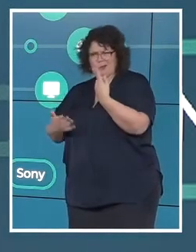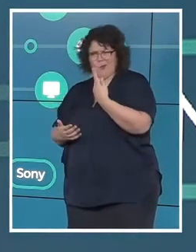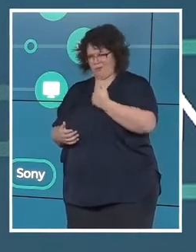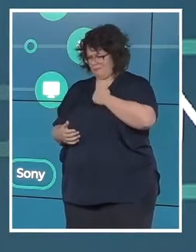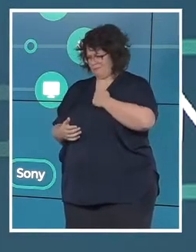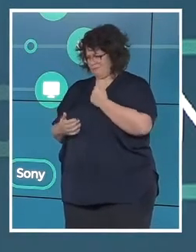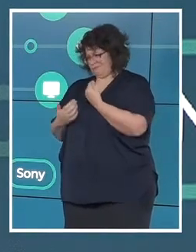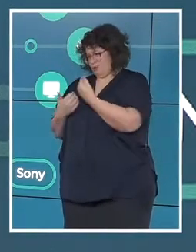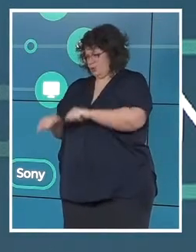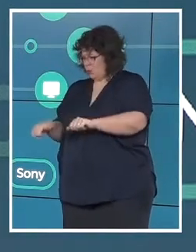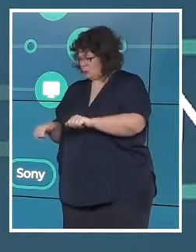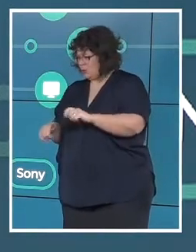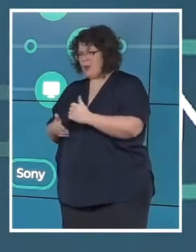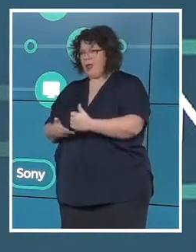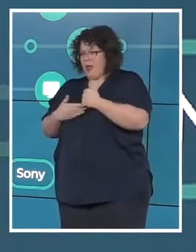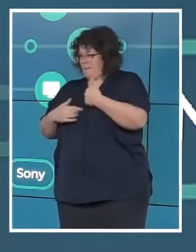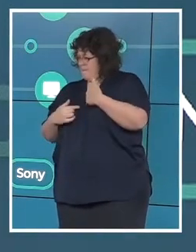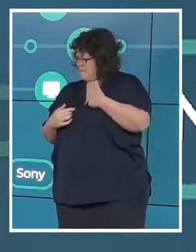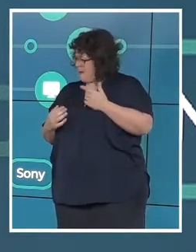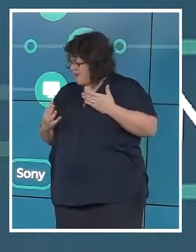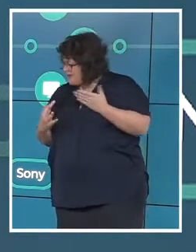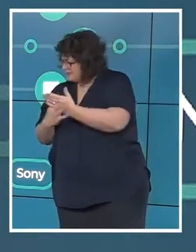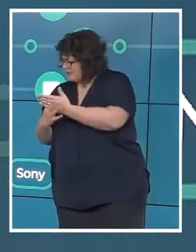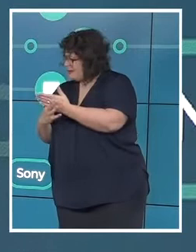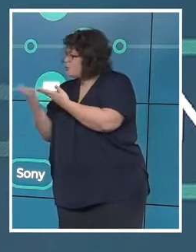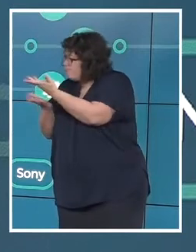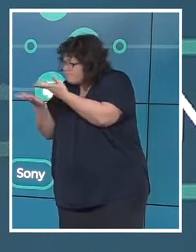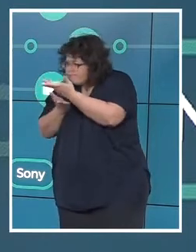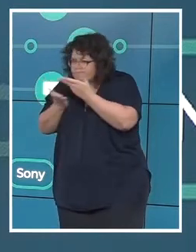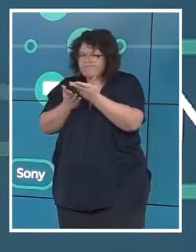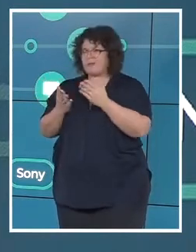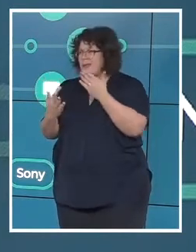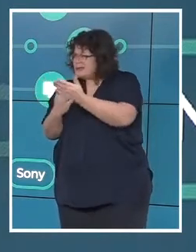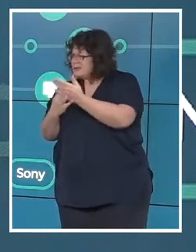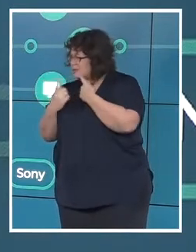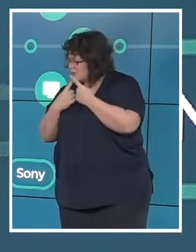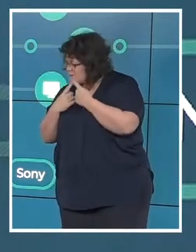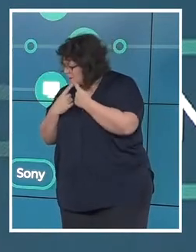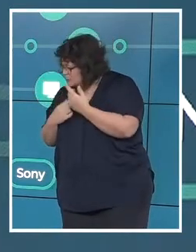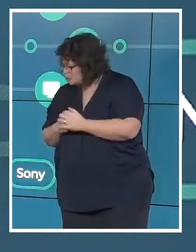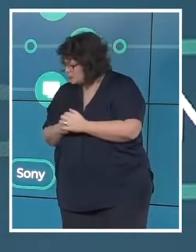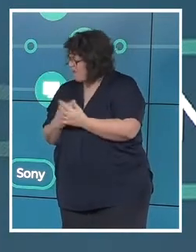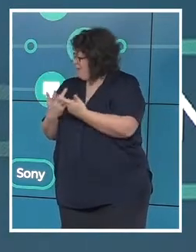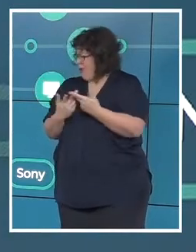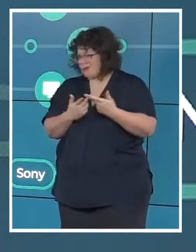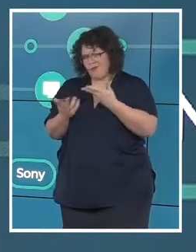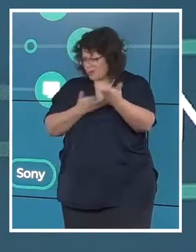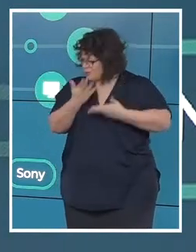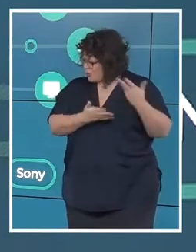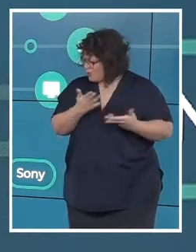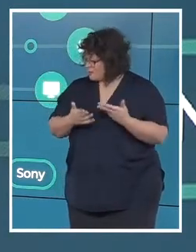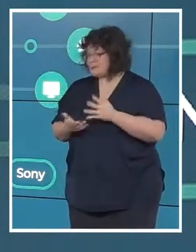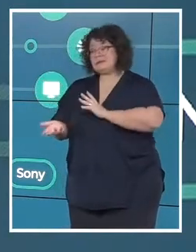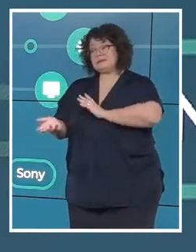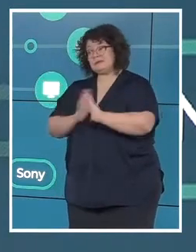that out there. Sign language is actually a form of innovation. Deaf people